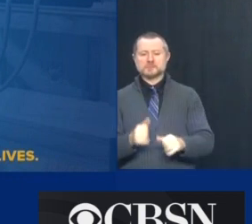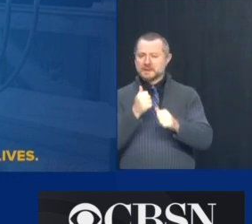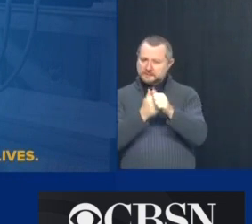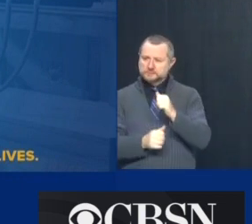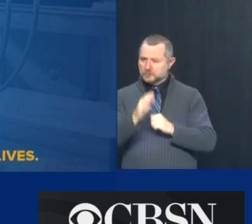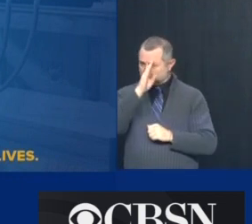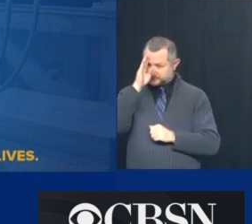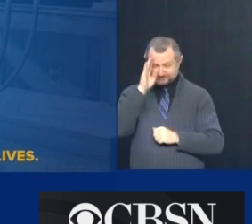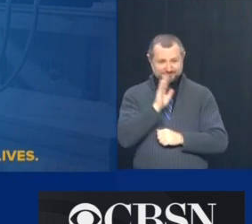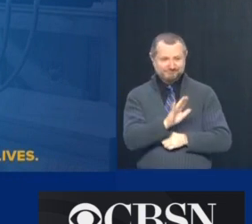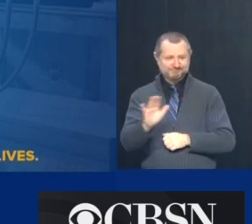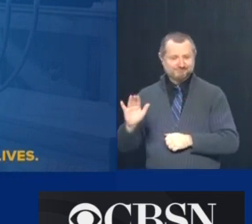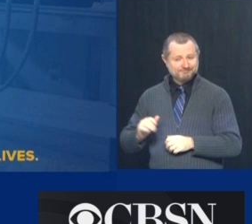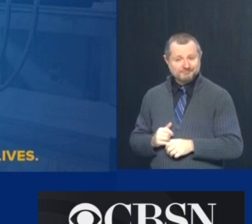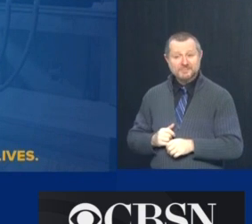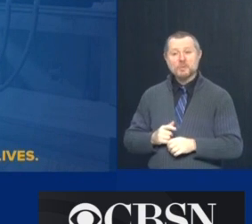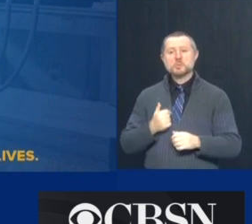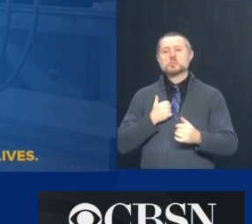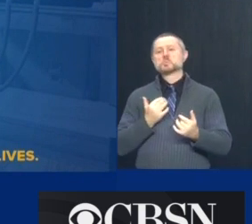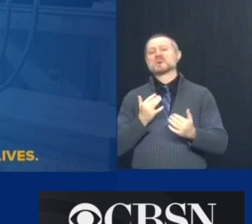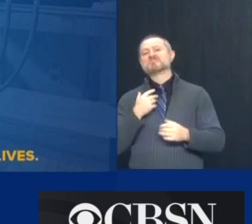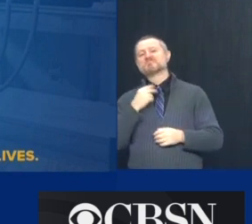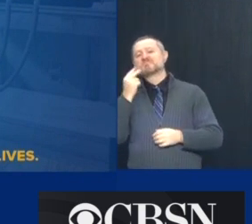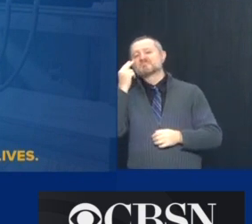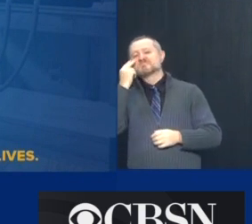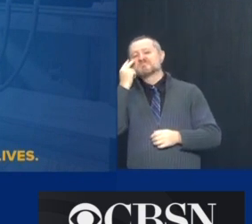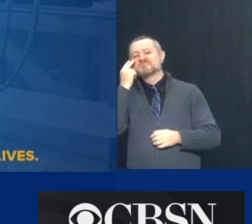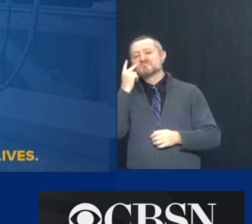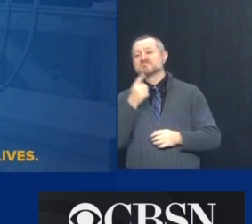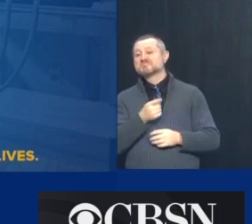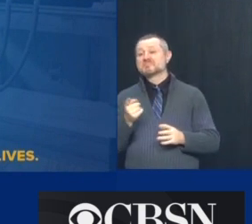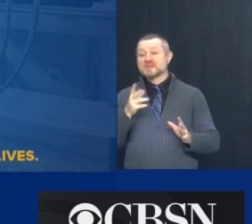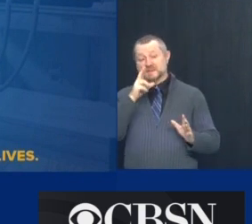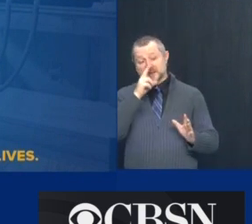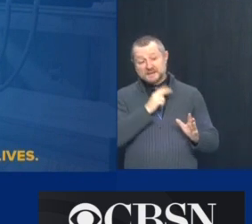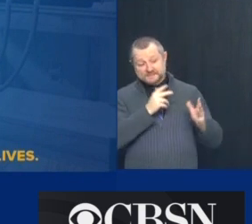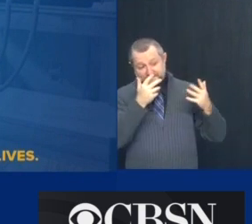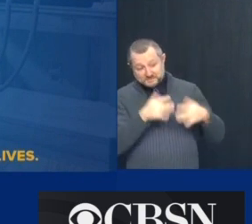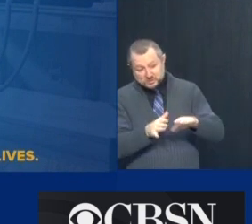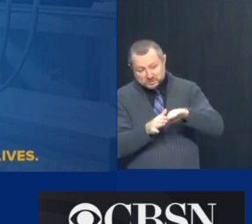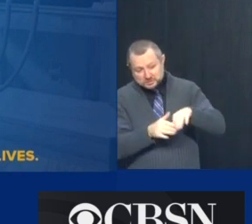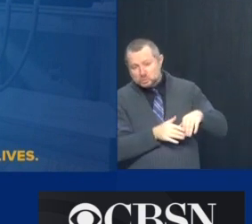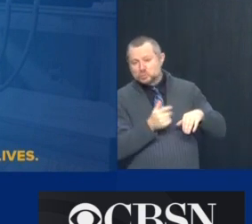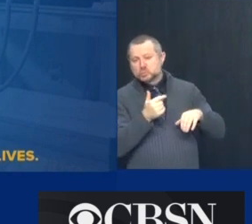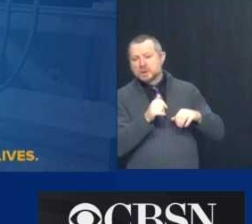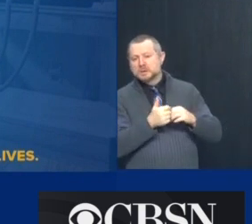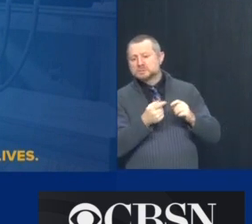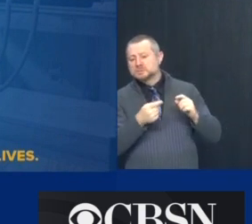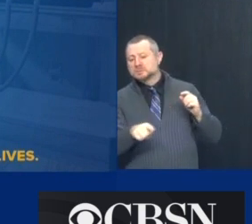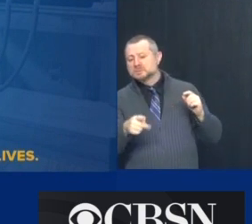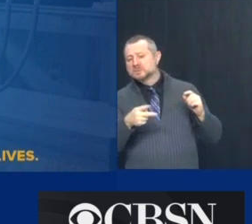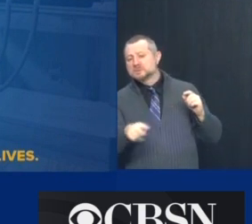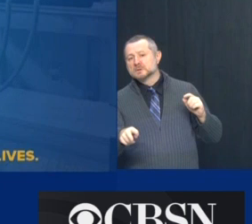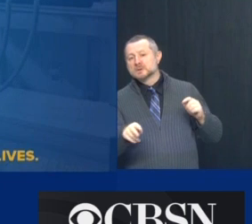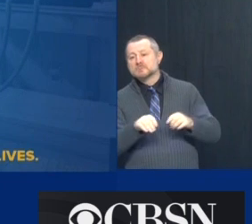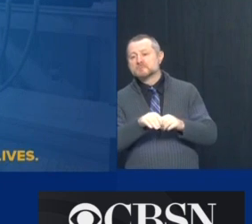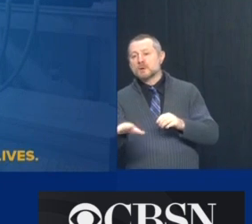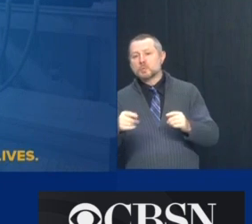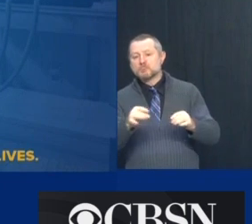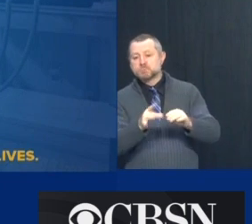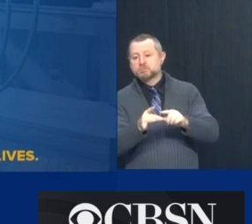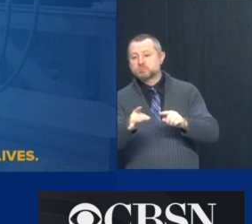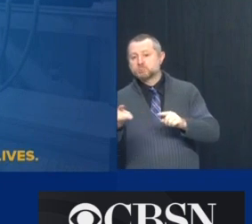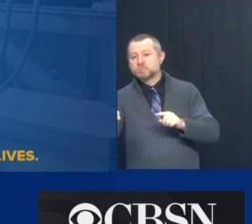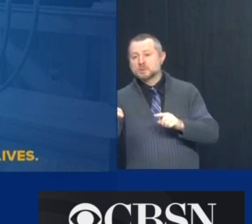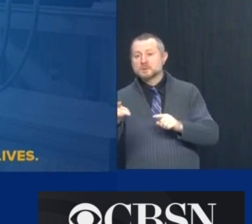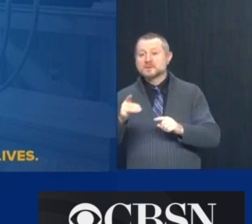want to wait and see what the numbers are post-Thanksgiving. We don't know what the Thanksgiving effect has